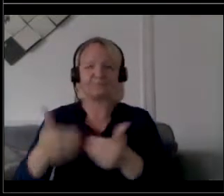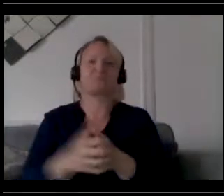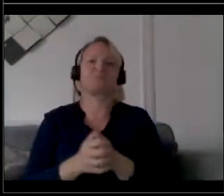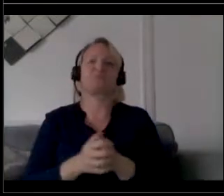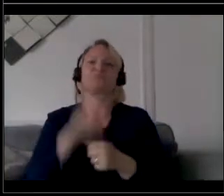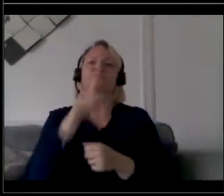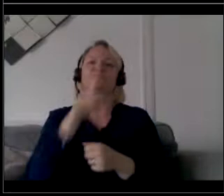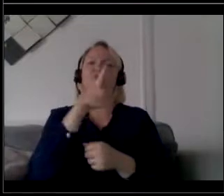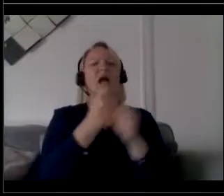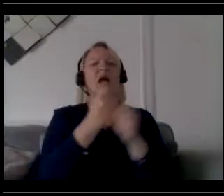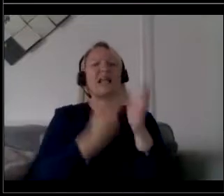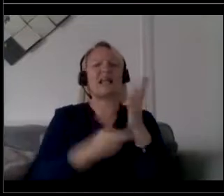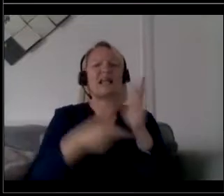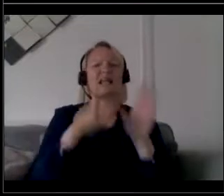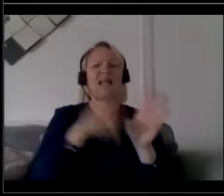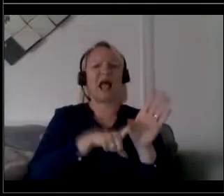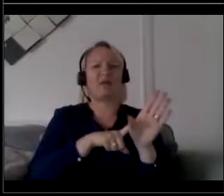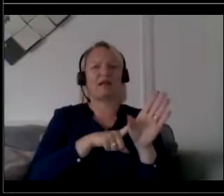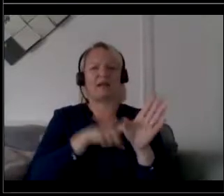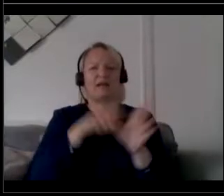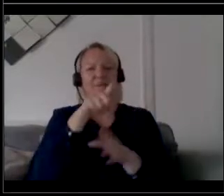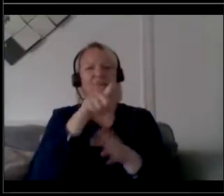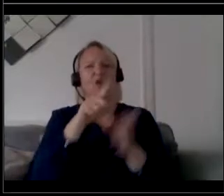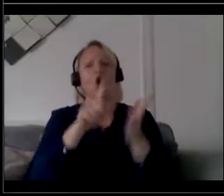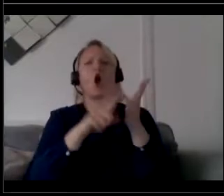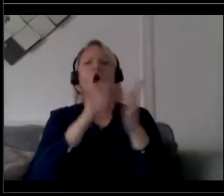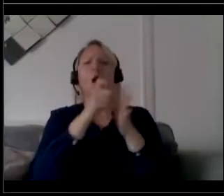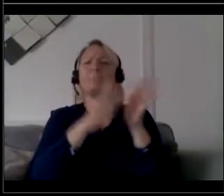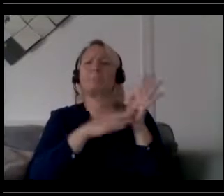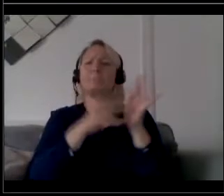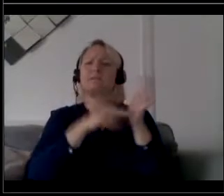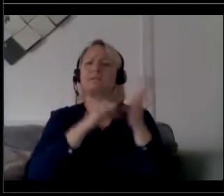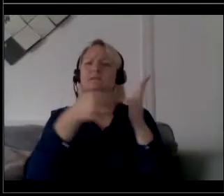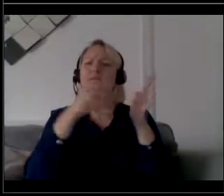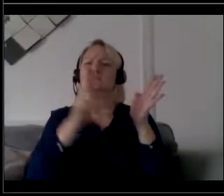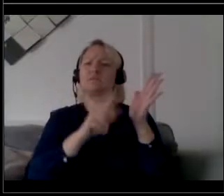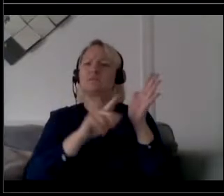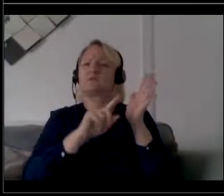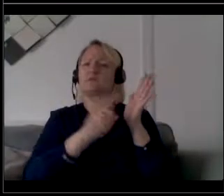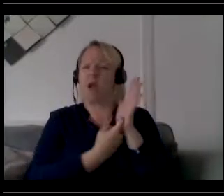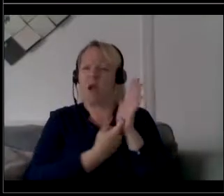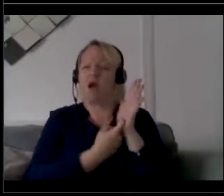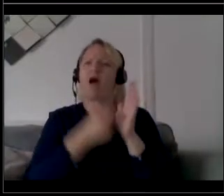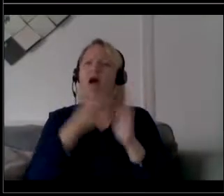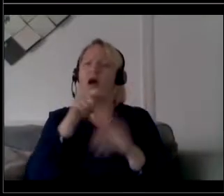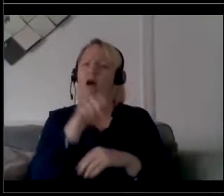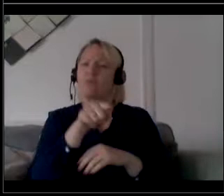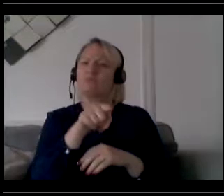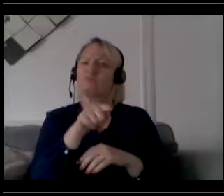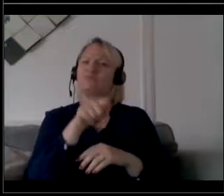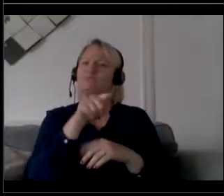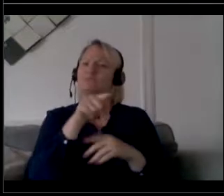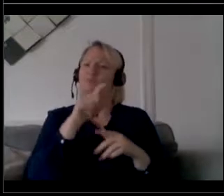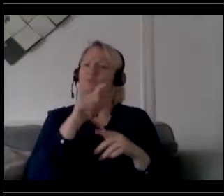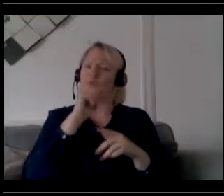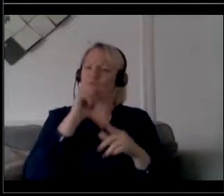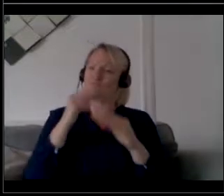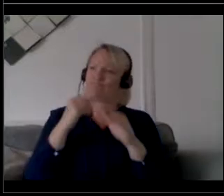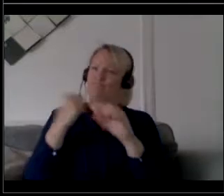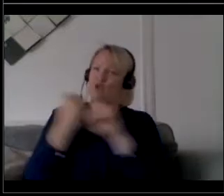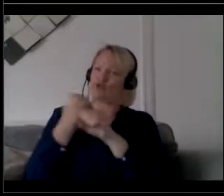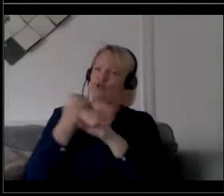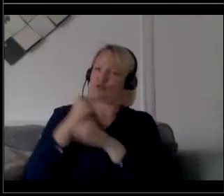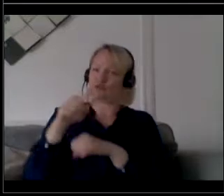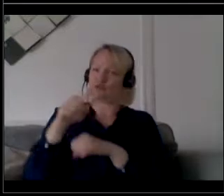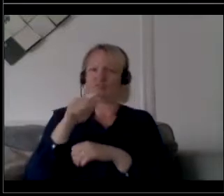about Upminster. Saying during construction, Upminster is likely to experience much more